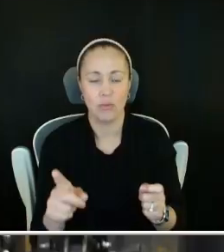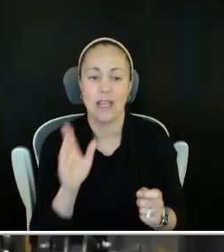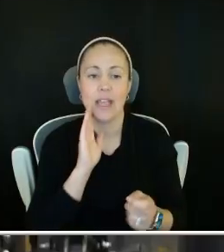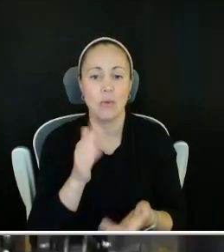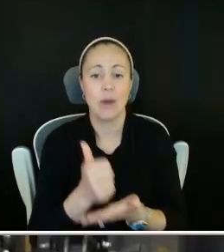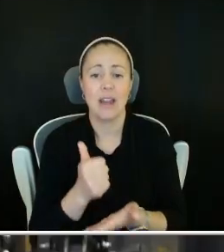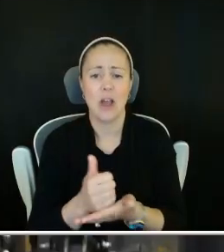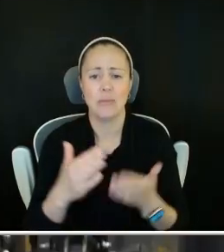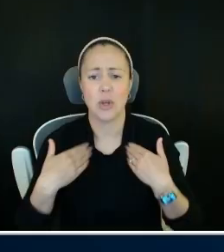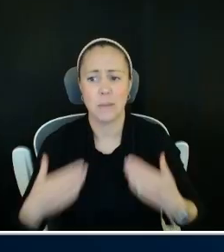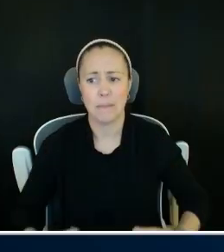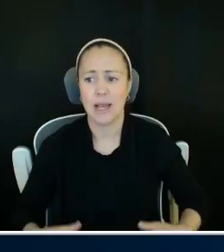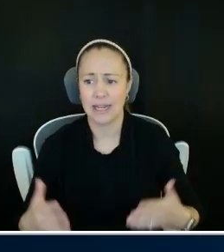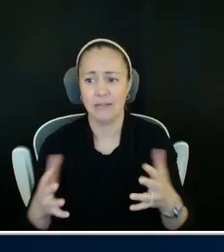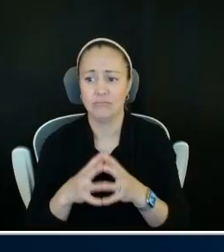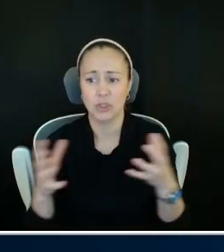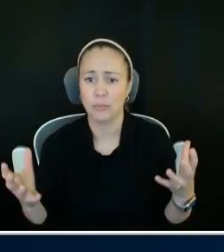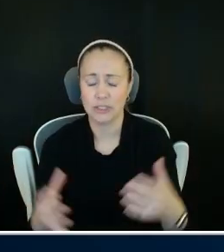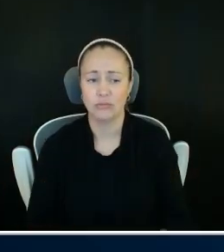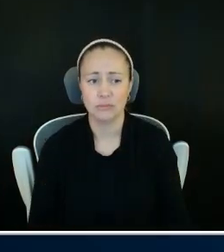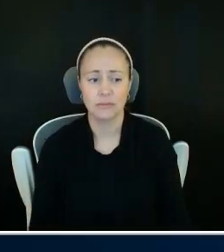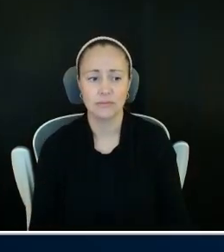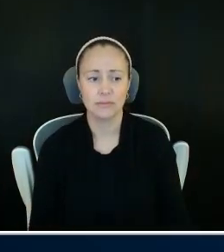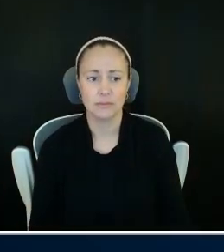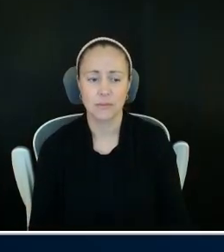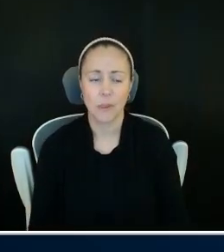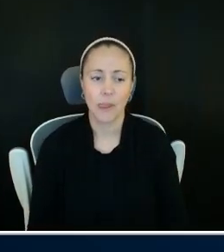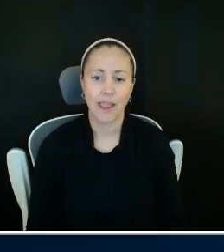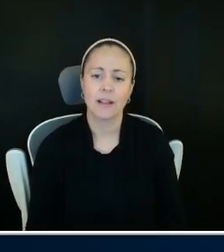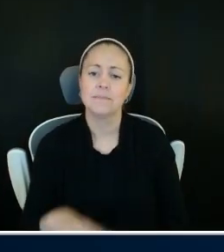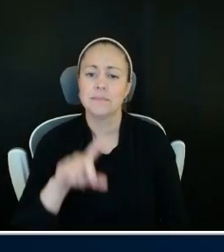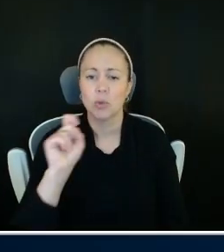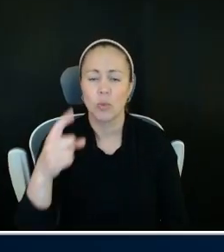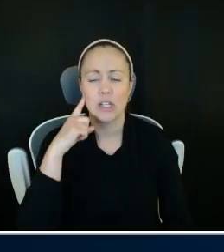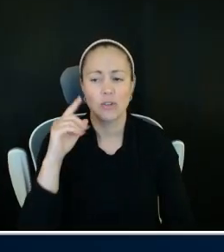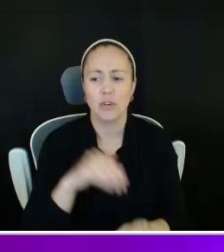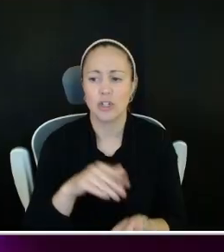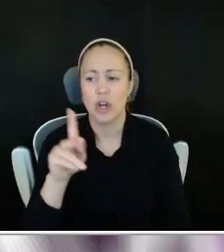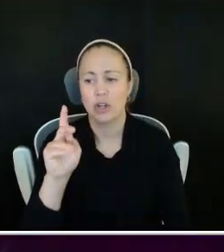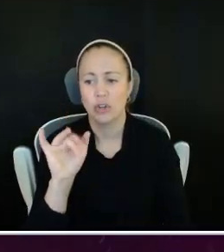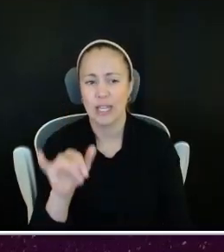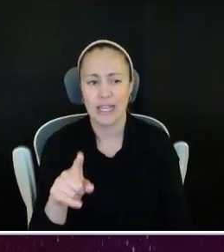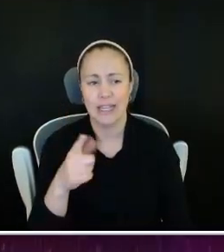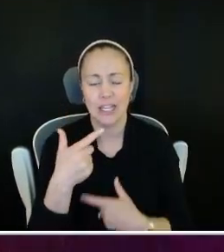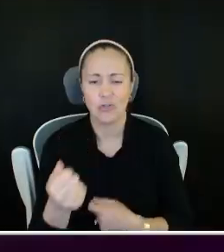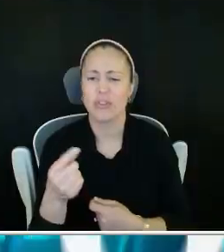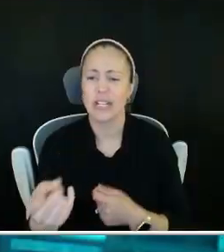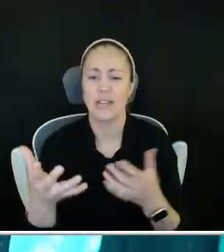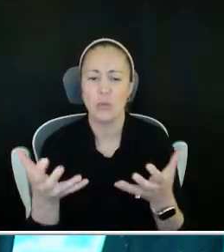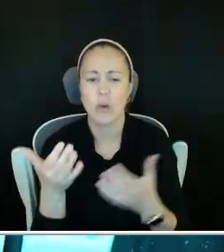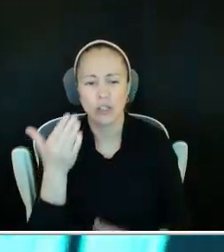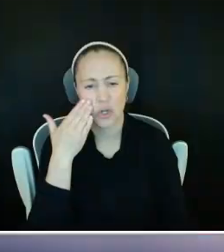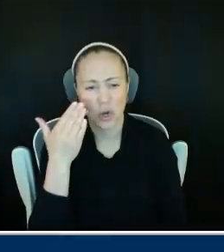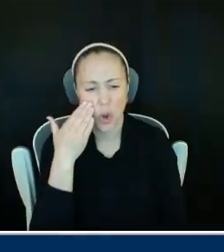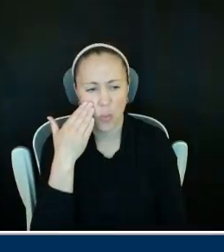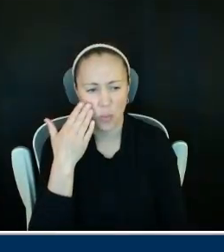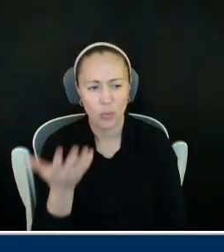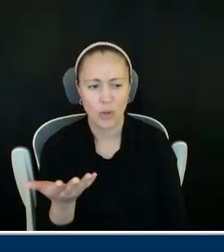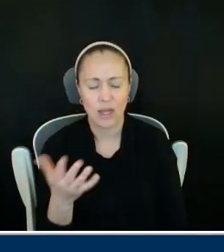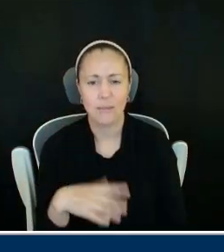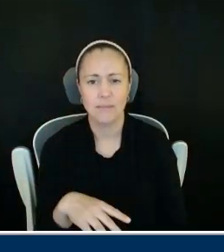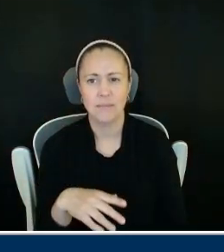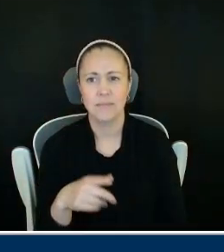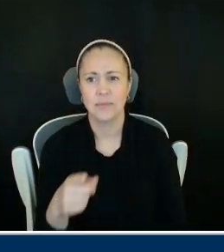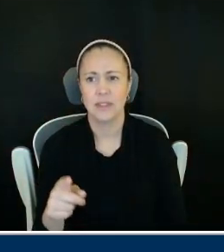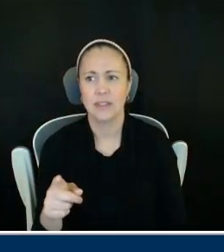and their elbow. Janine has a question for Dr. Key. This is interesting. She just wants to know, is pitching for